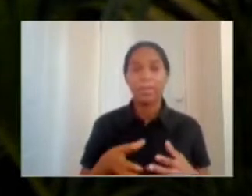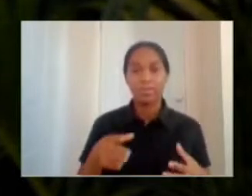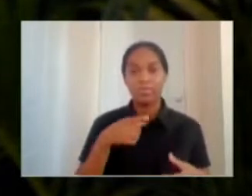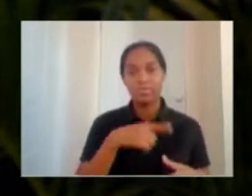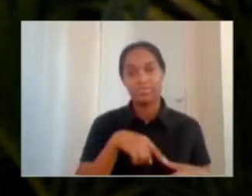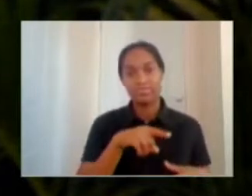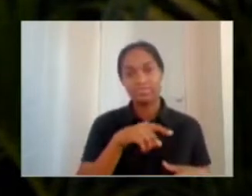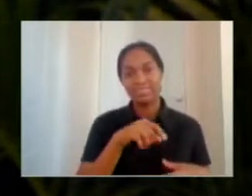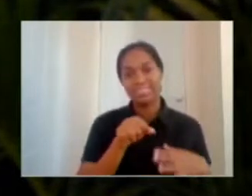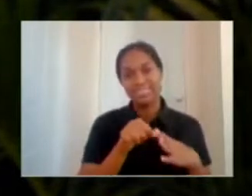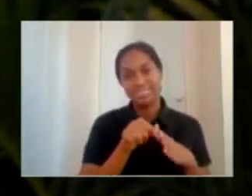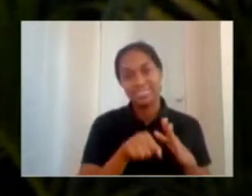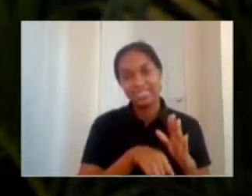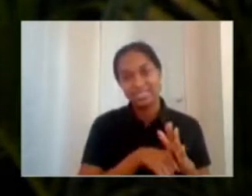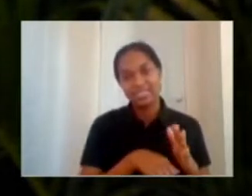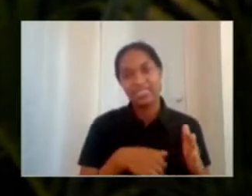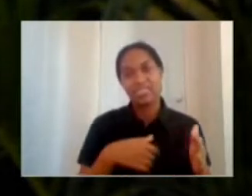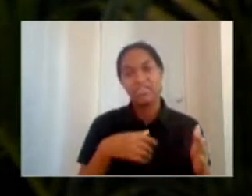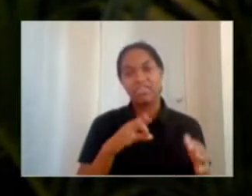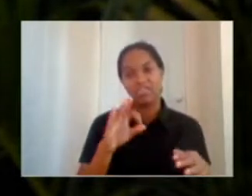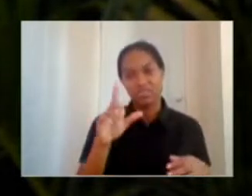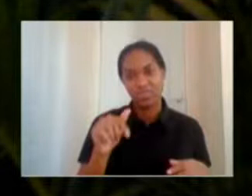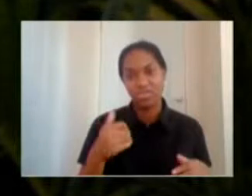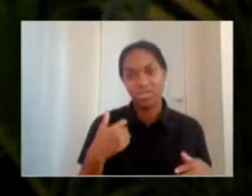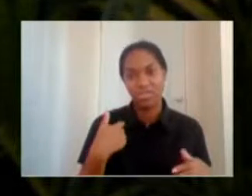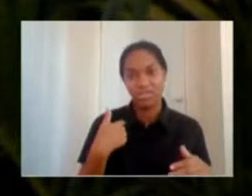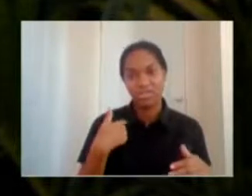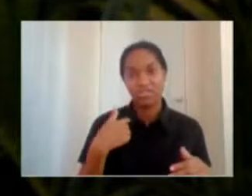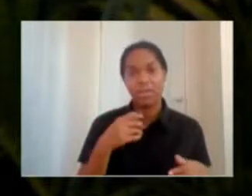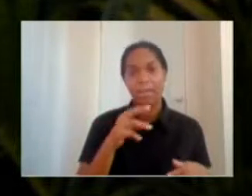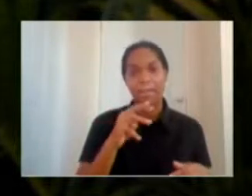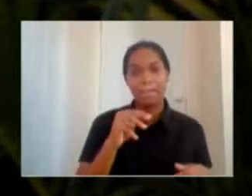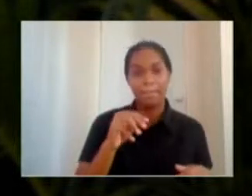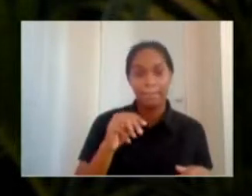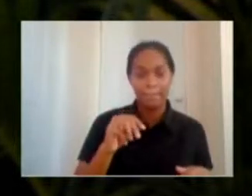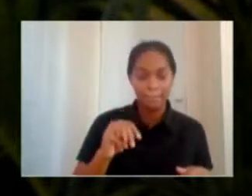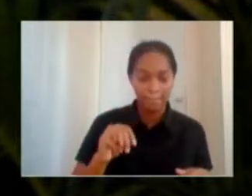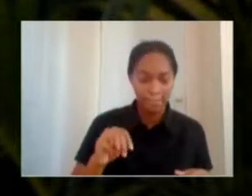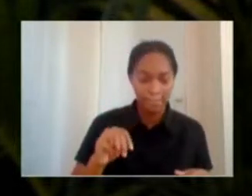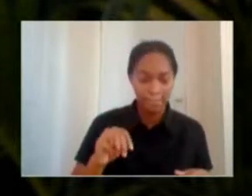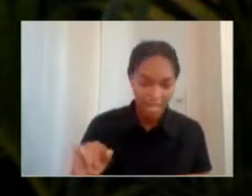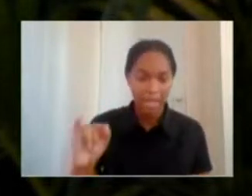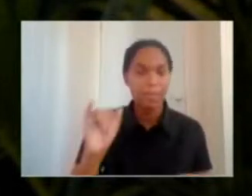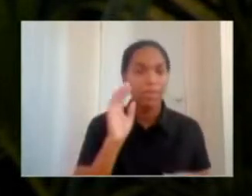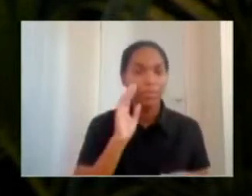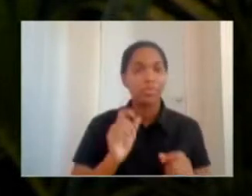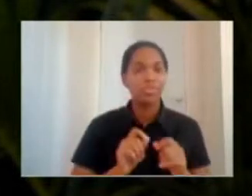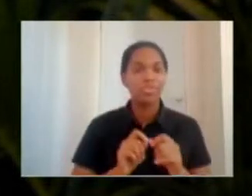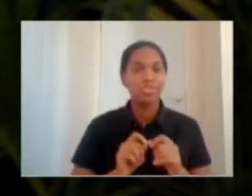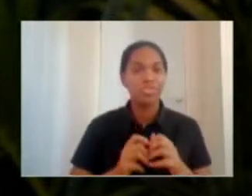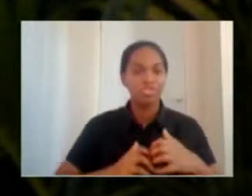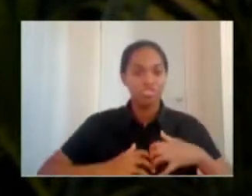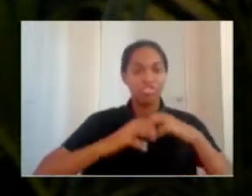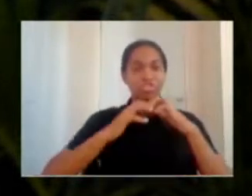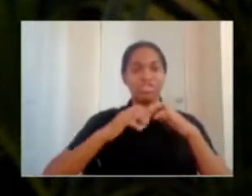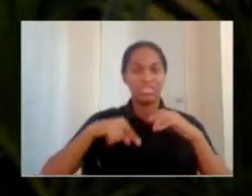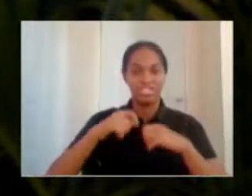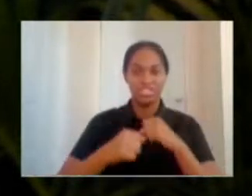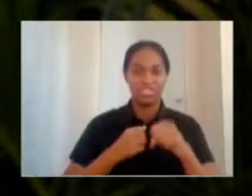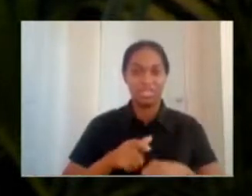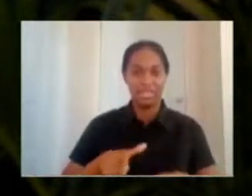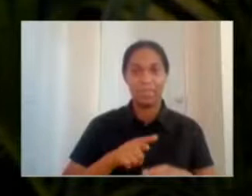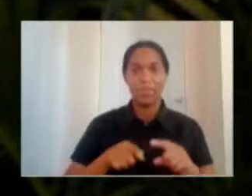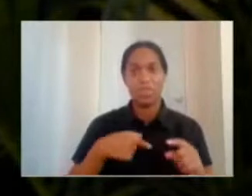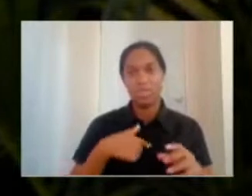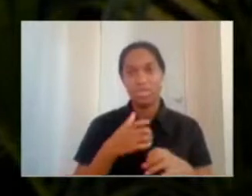3.0 and has a 3.0 signal over it. Miami will launch later this year. but we're finally getting to the point that